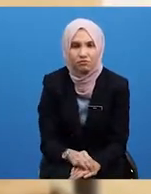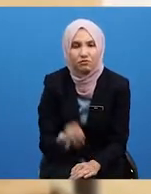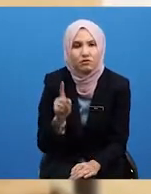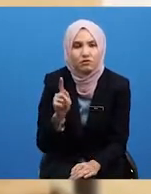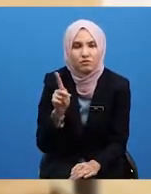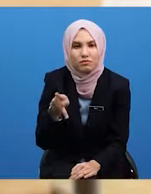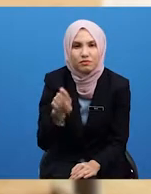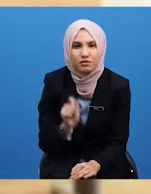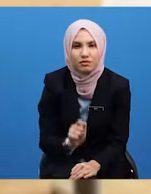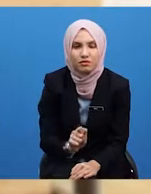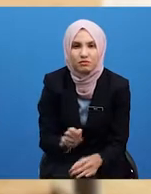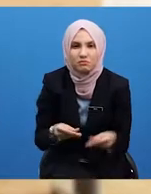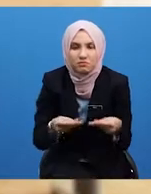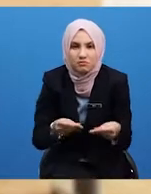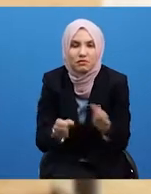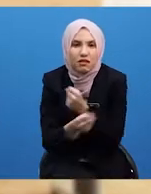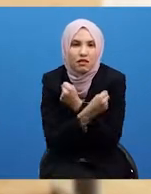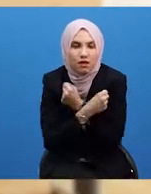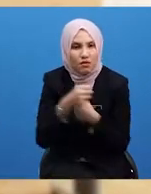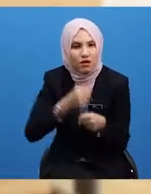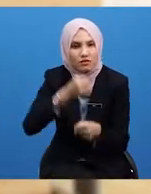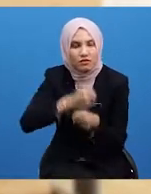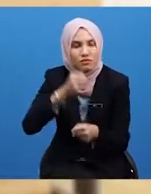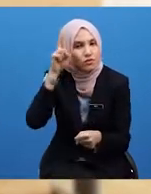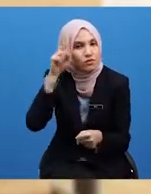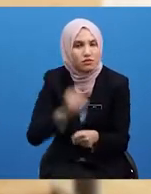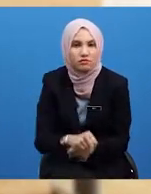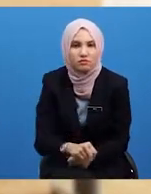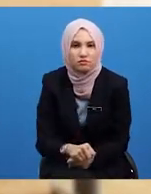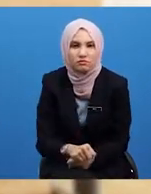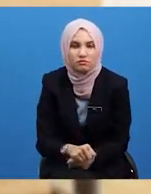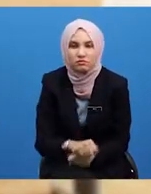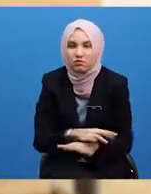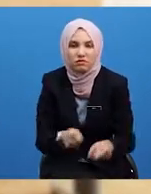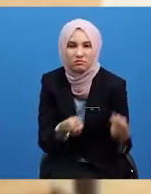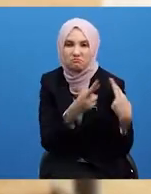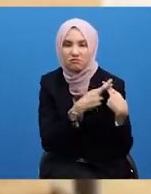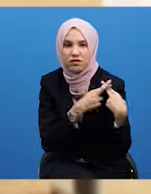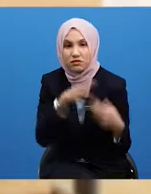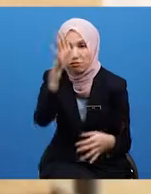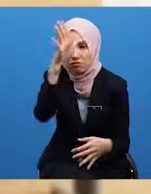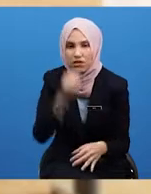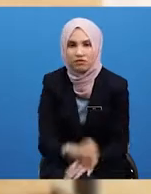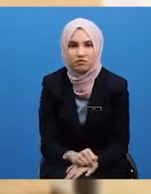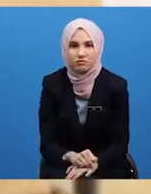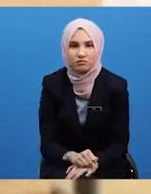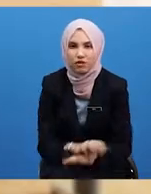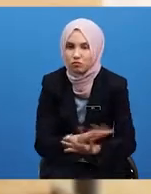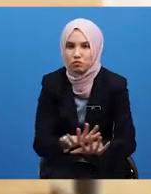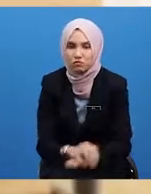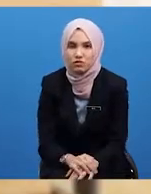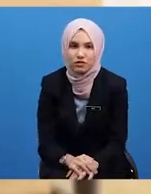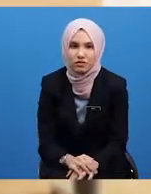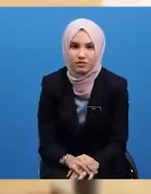and support to Richard. Instead, I feel he has not done his duty as his father.